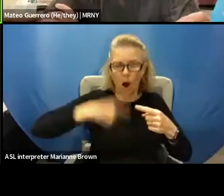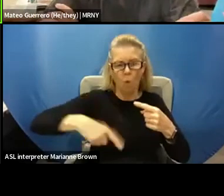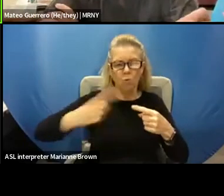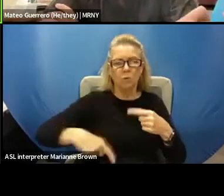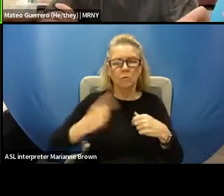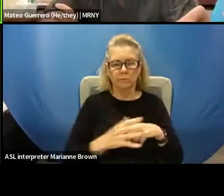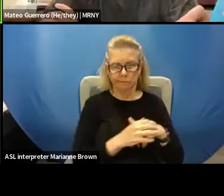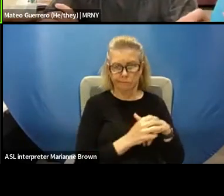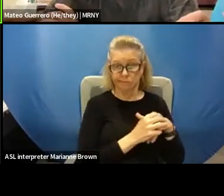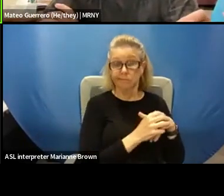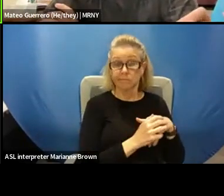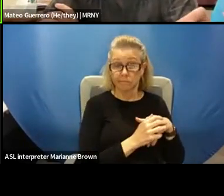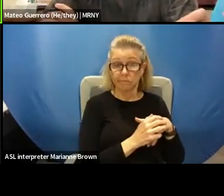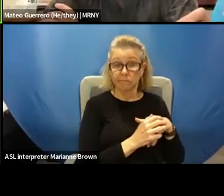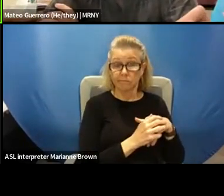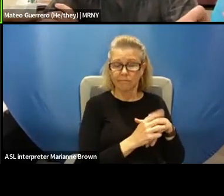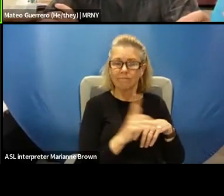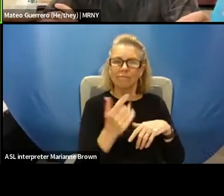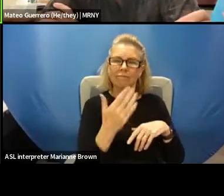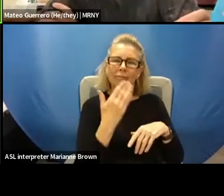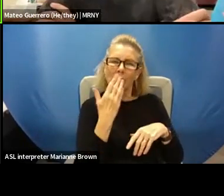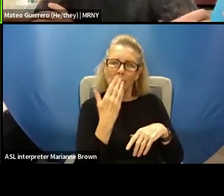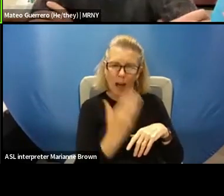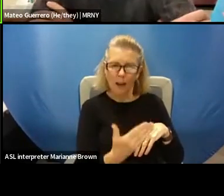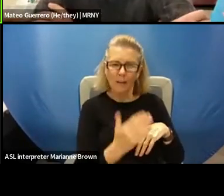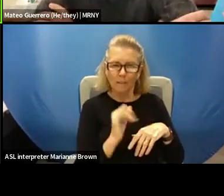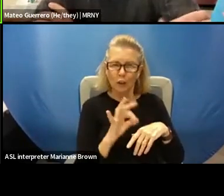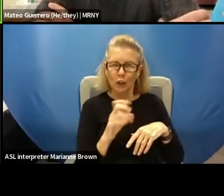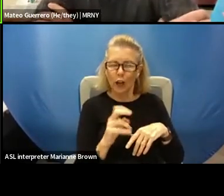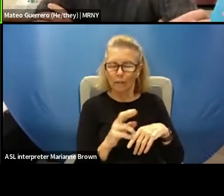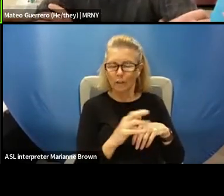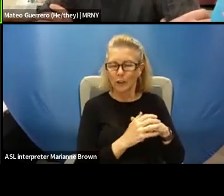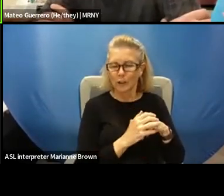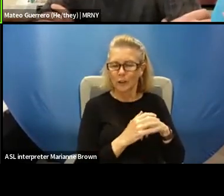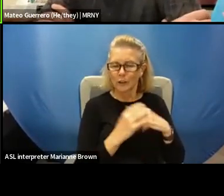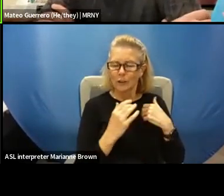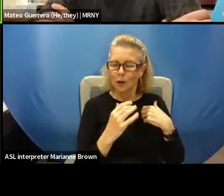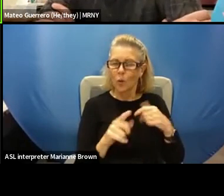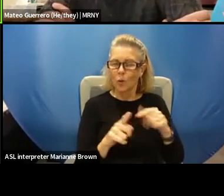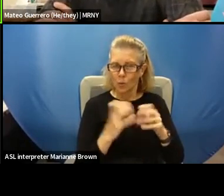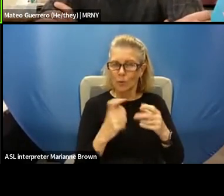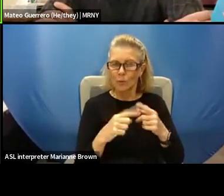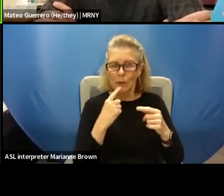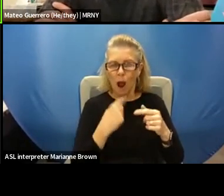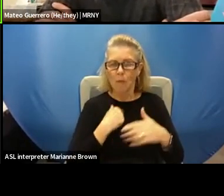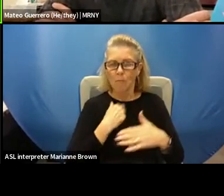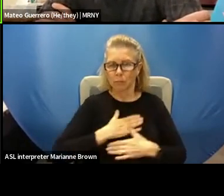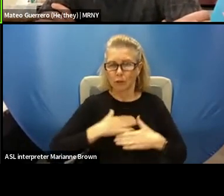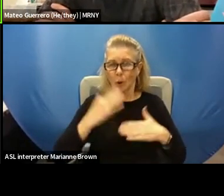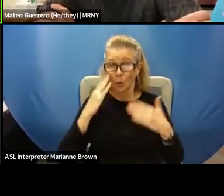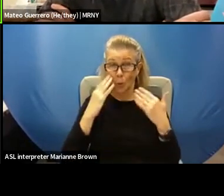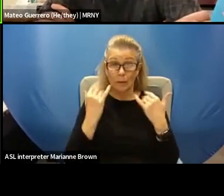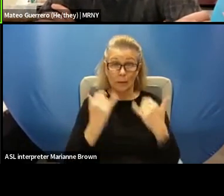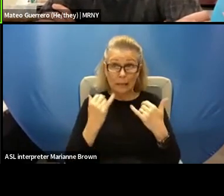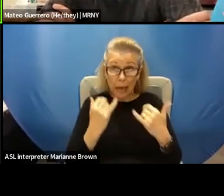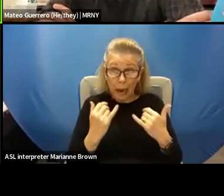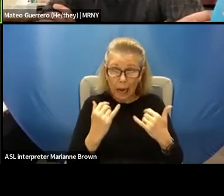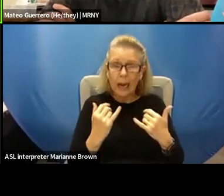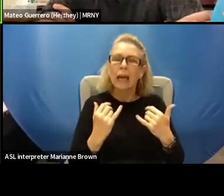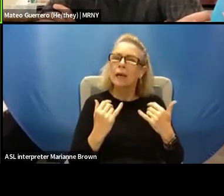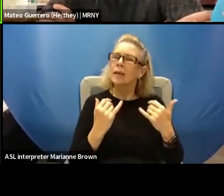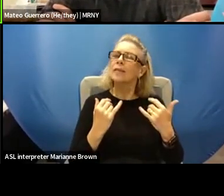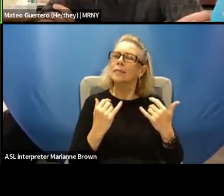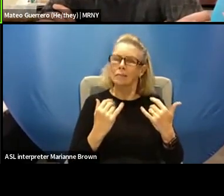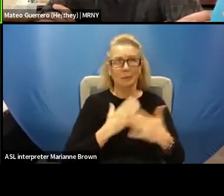Thank you, Jennifer. And thank you, Jennifer, for checking in from work. And I also wanted to say that I really appreciate, I know today of all the days, but any